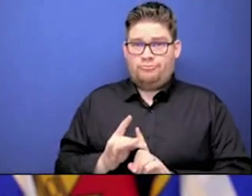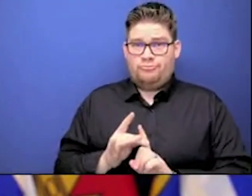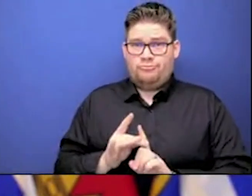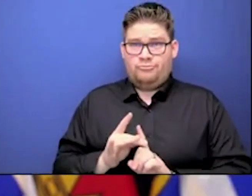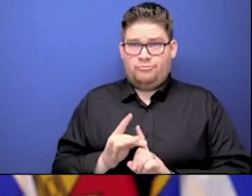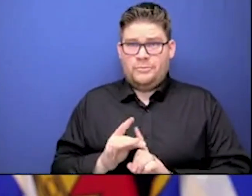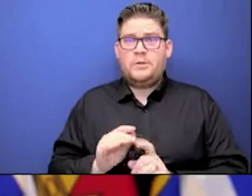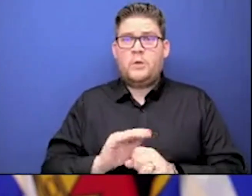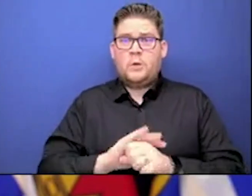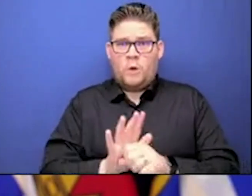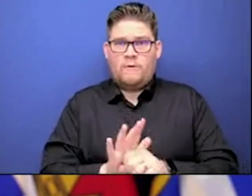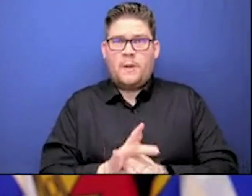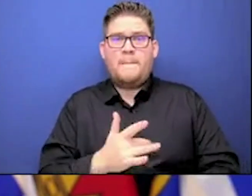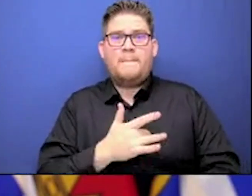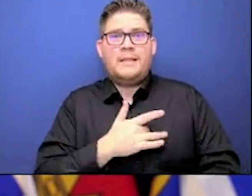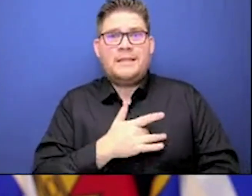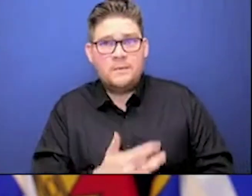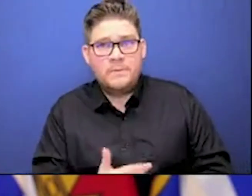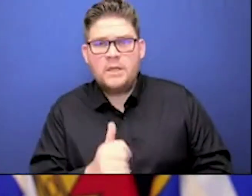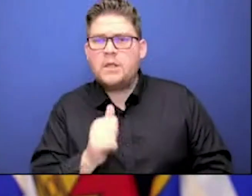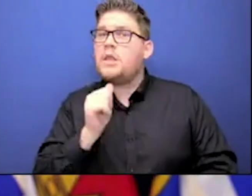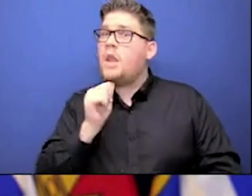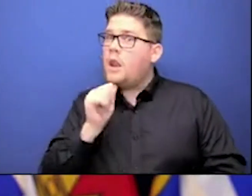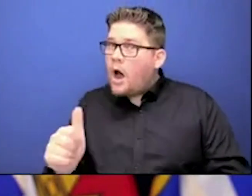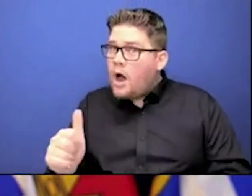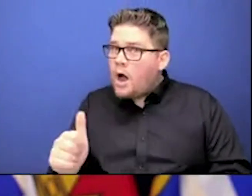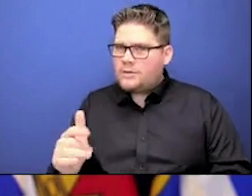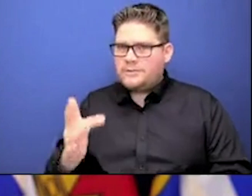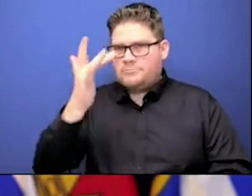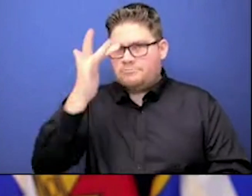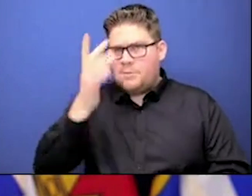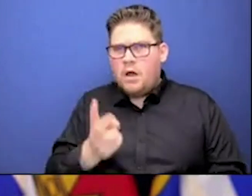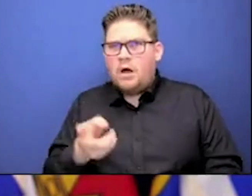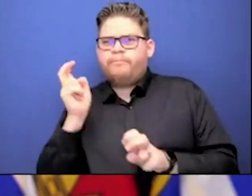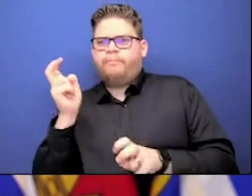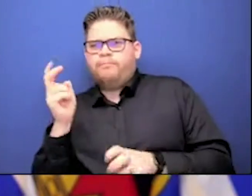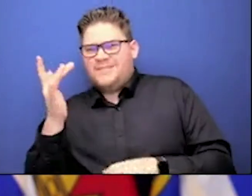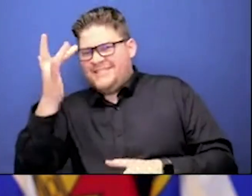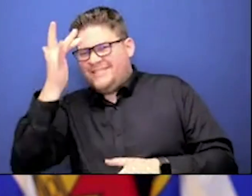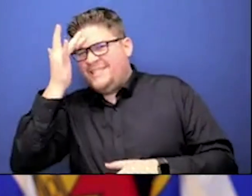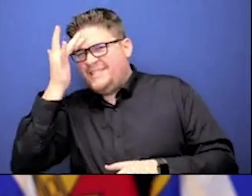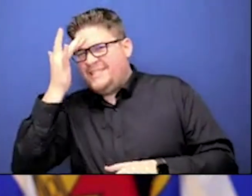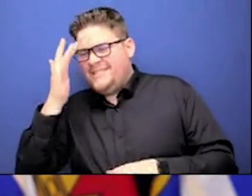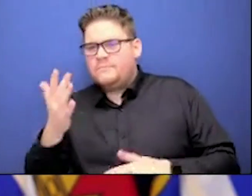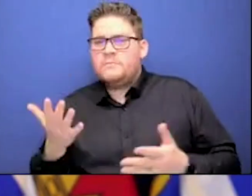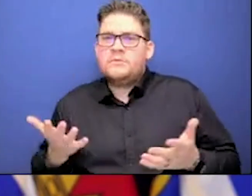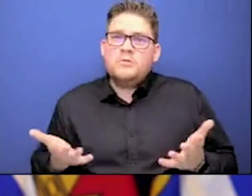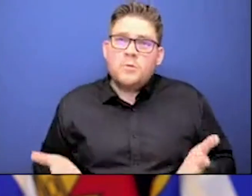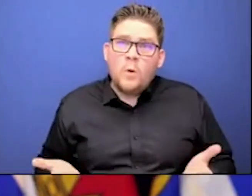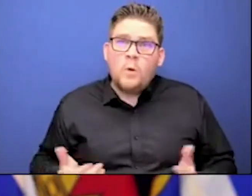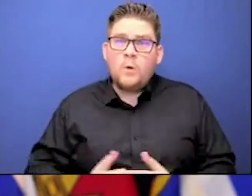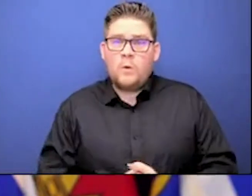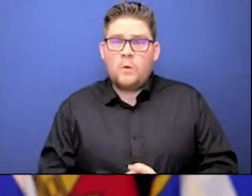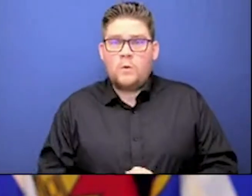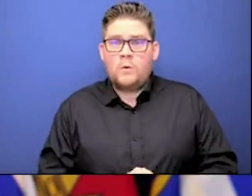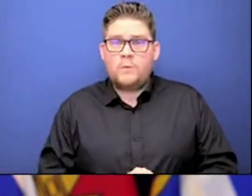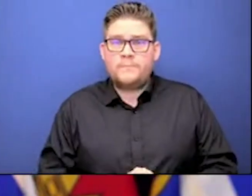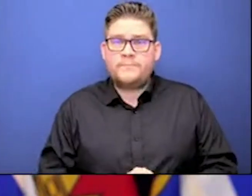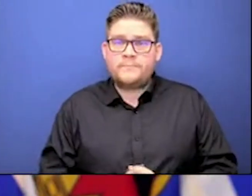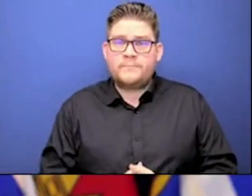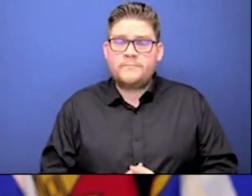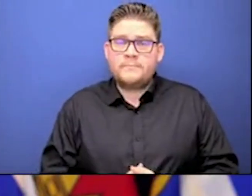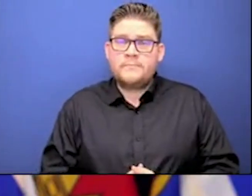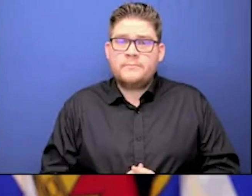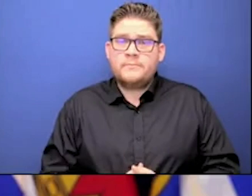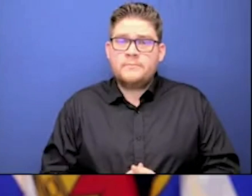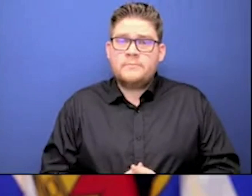are transmitting, to be able to have more activities sooner and not have as great a risk. I'm not saying